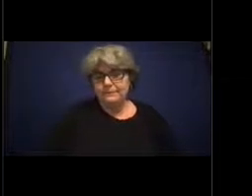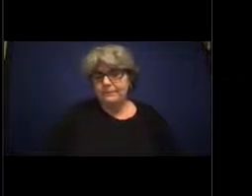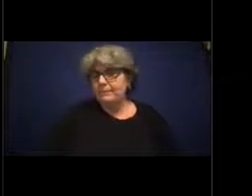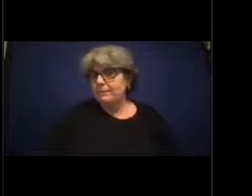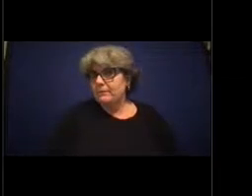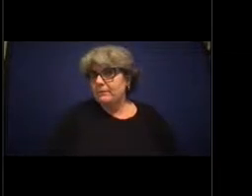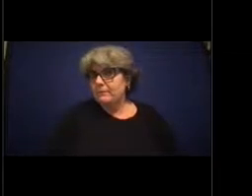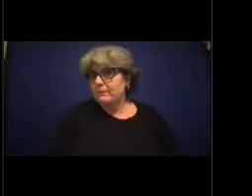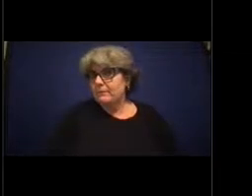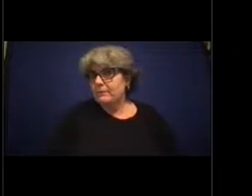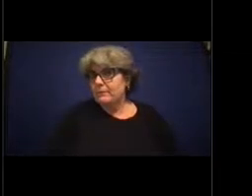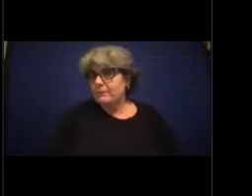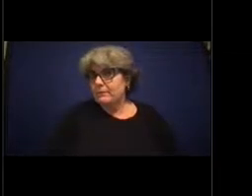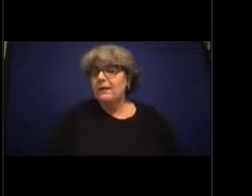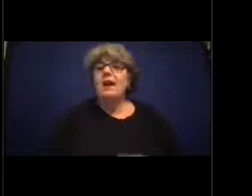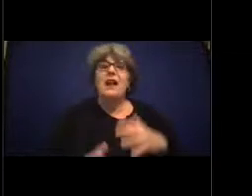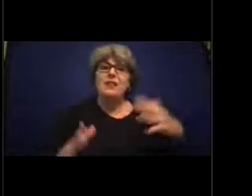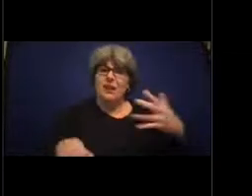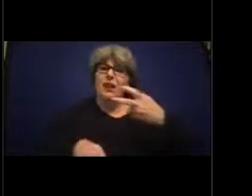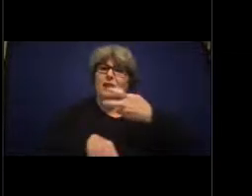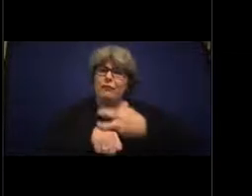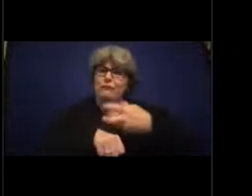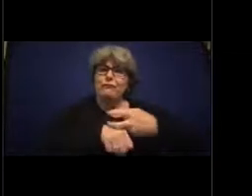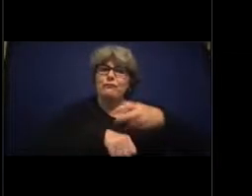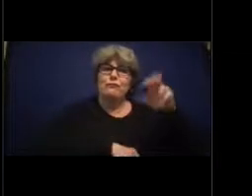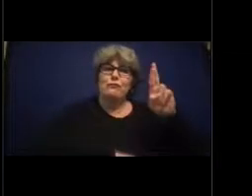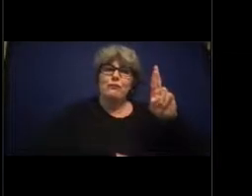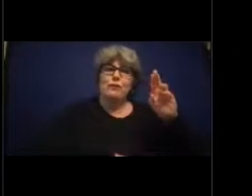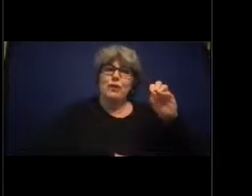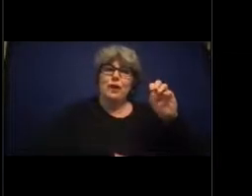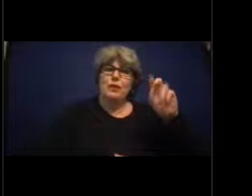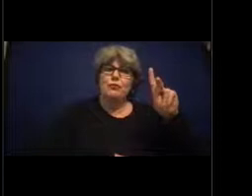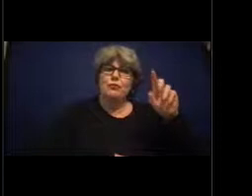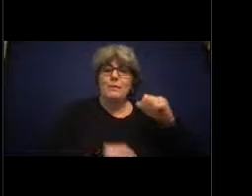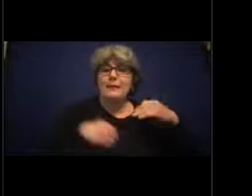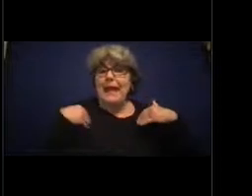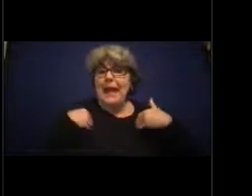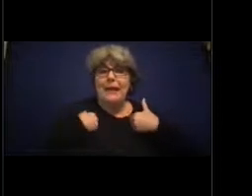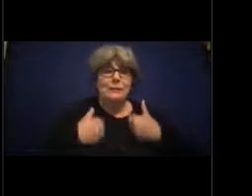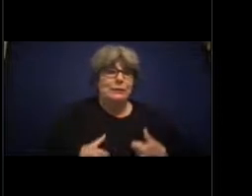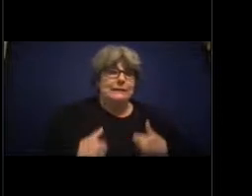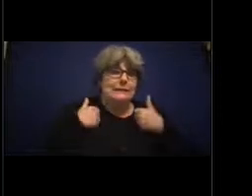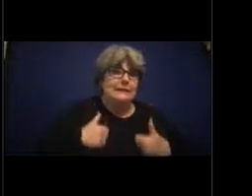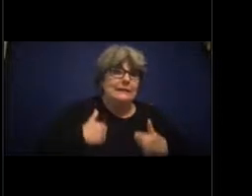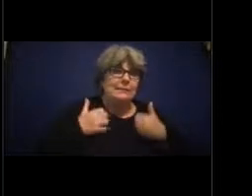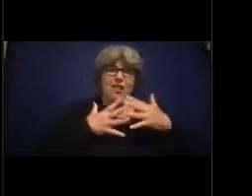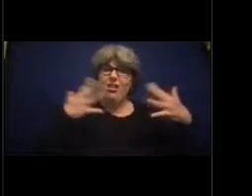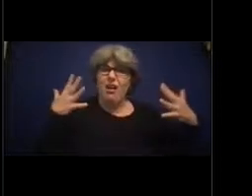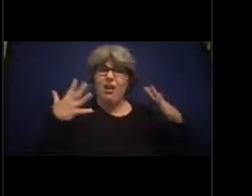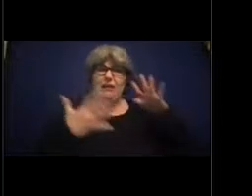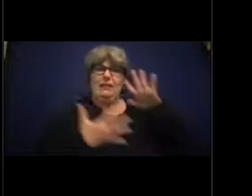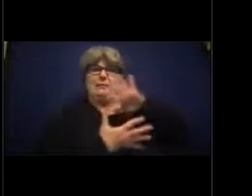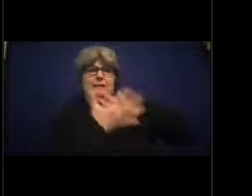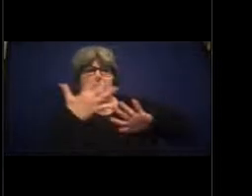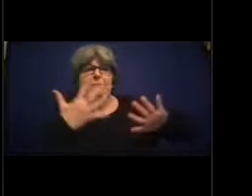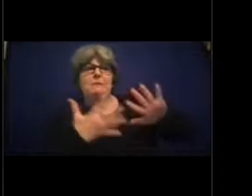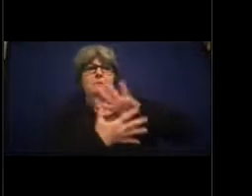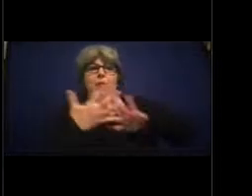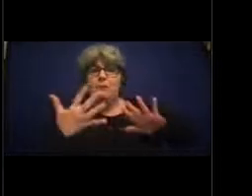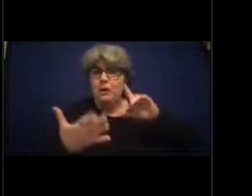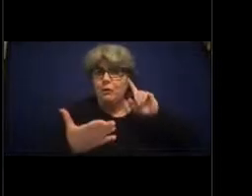the Pacific coast is very rocky, so we can, that's where a lot of animals live. But this extreme smoke that we're seeing in